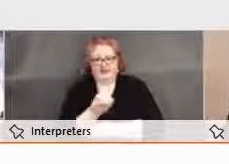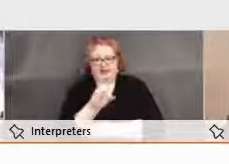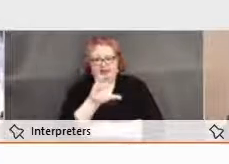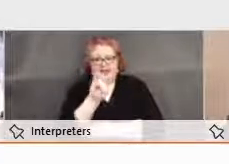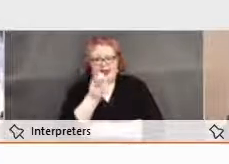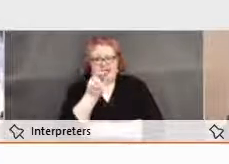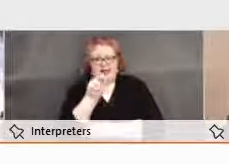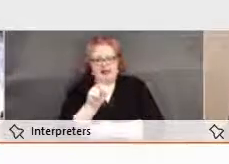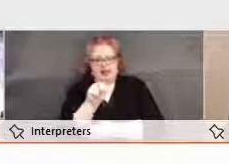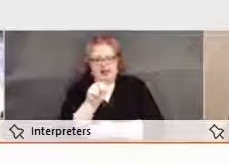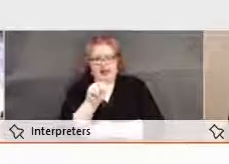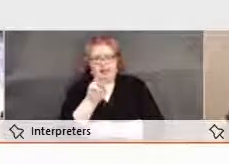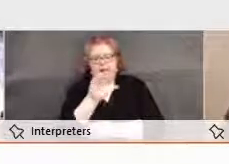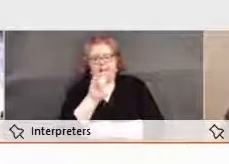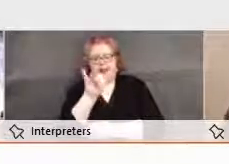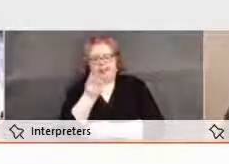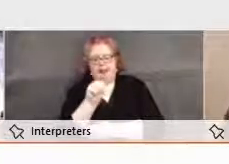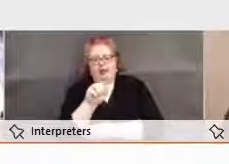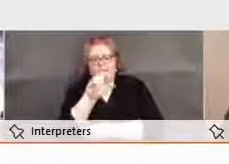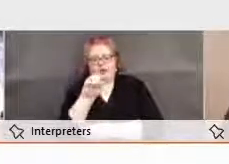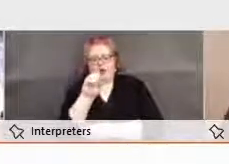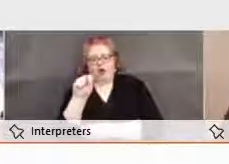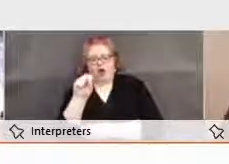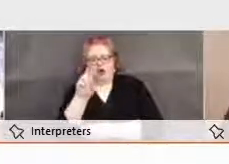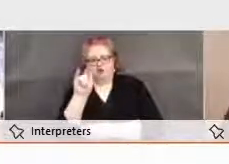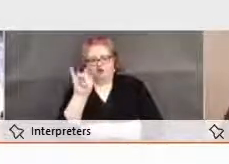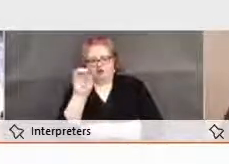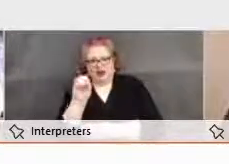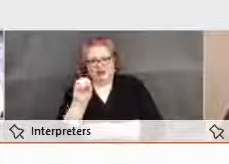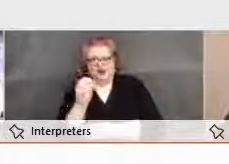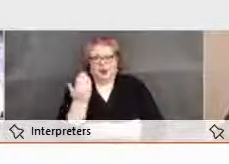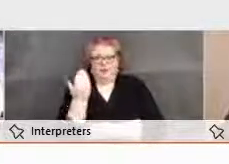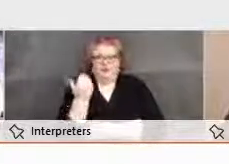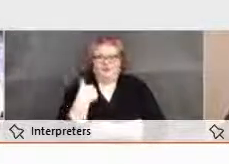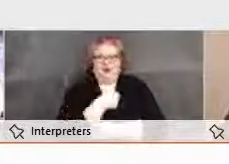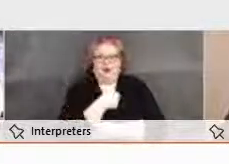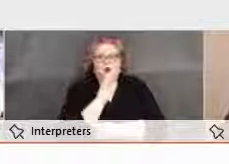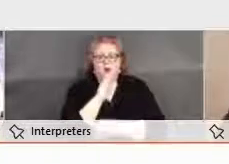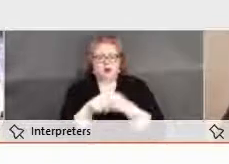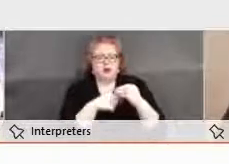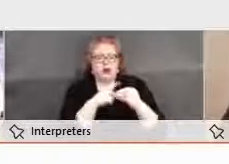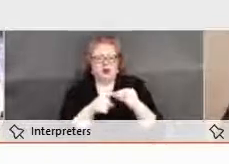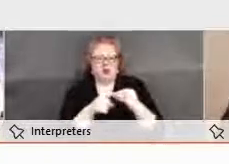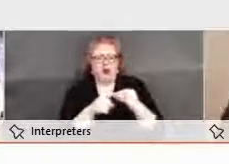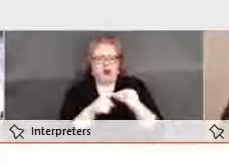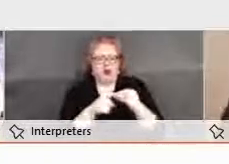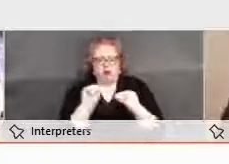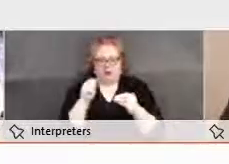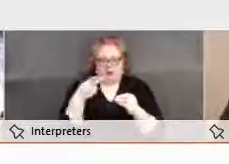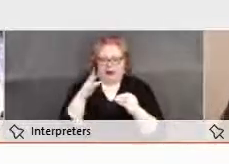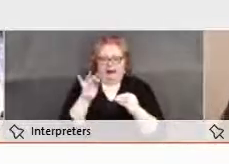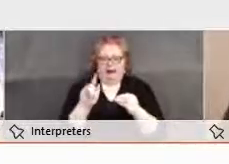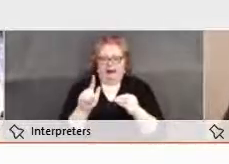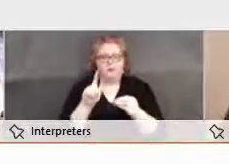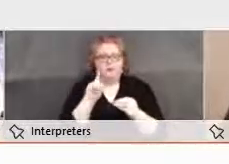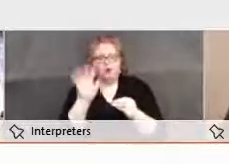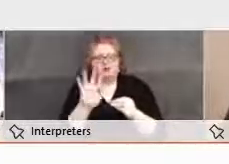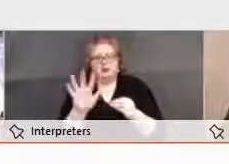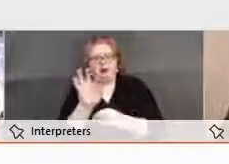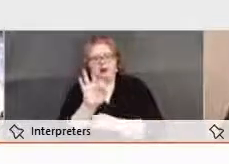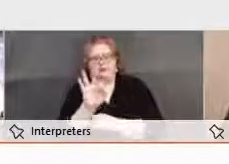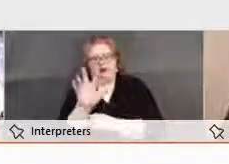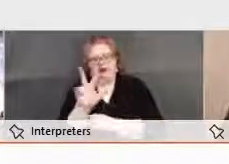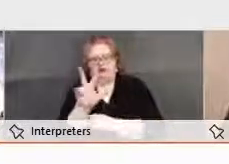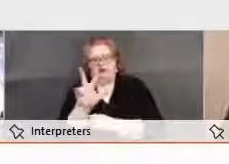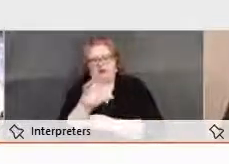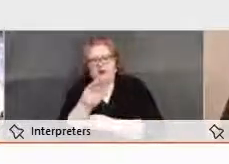the last time, we had claims through April, and it was trending at 93.9, so it has come down. This is with an